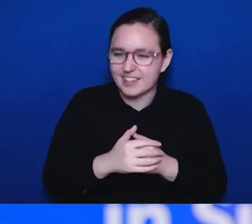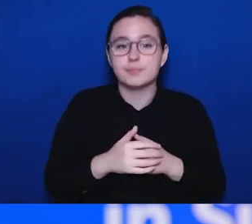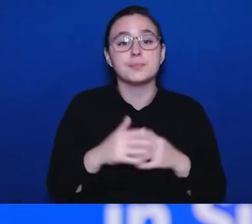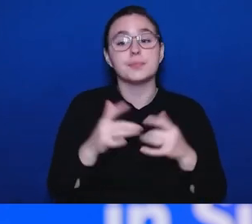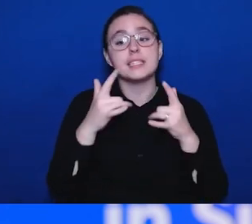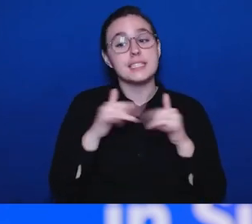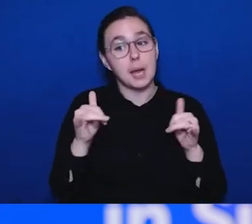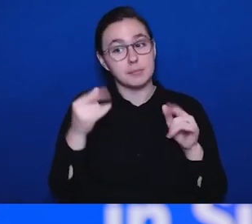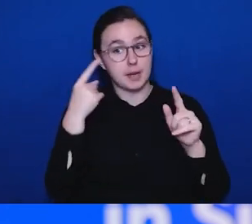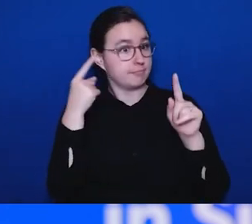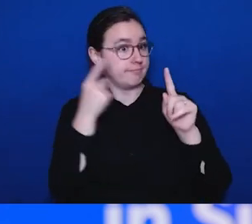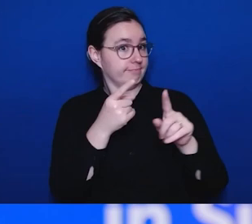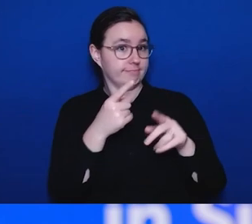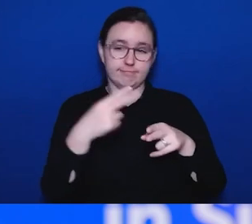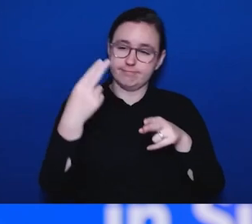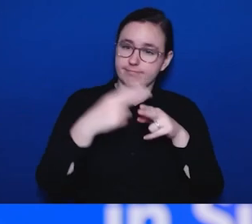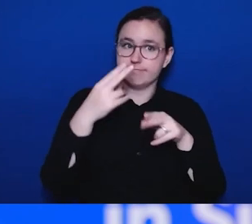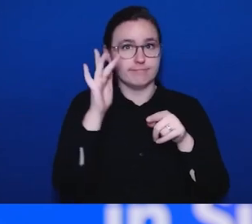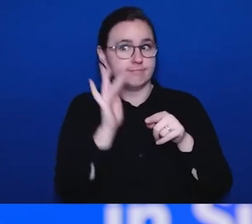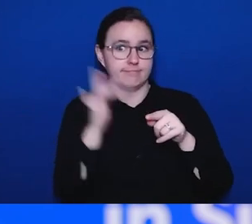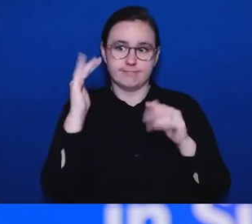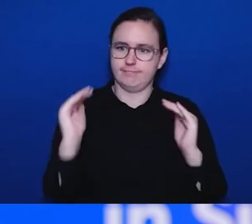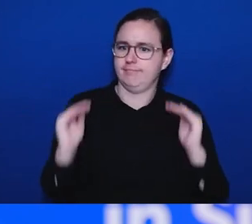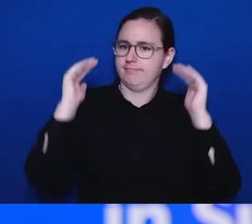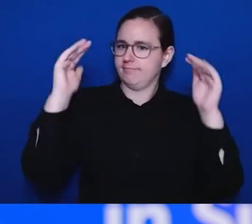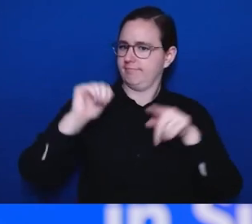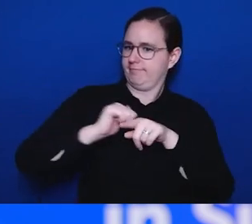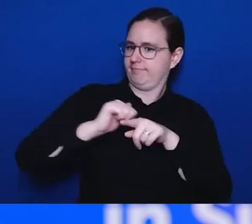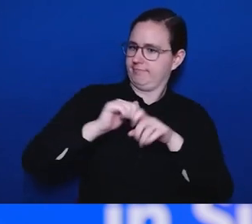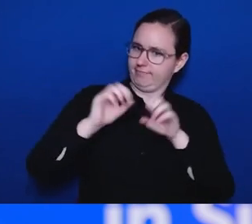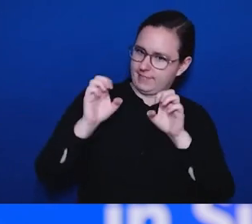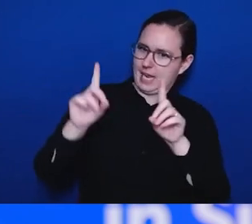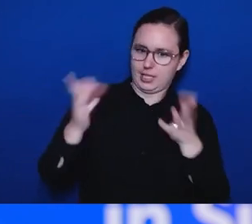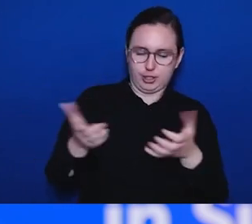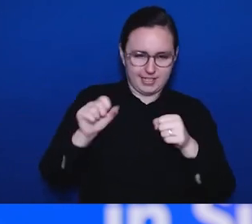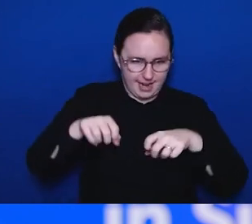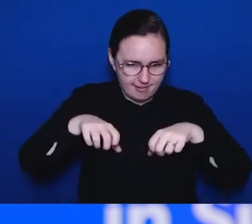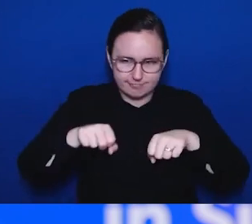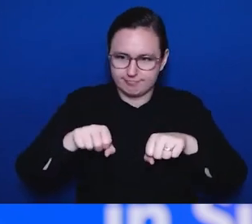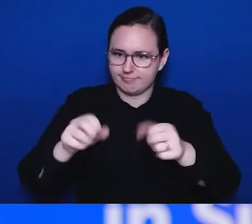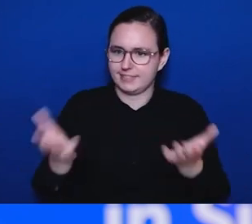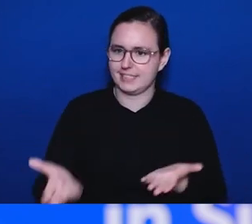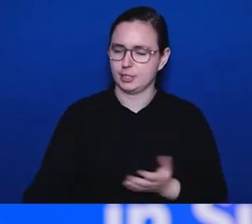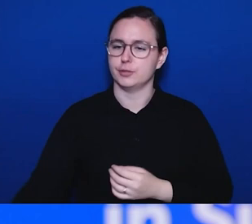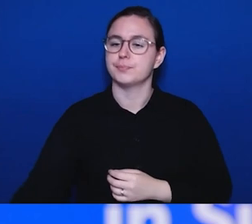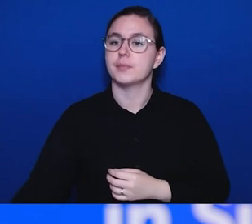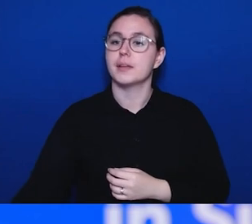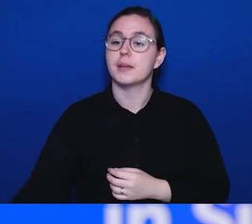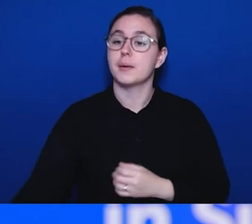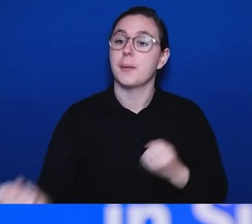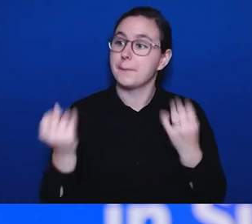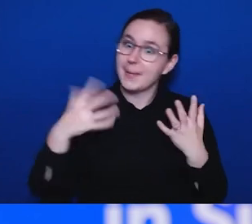and understand the forces that dictate health within it, while having the chance to pursue a world-class medical education. To